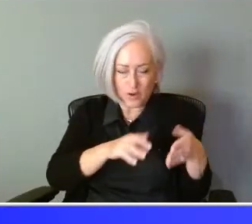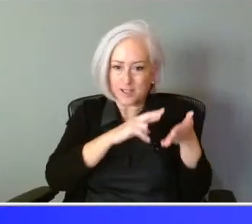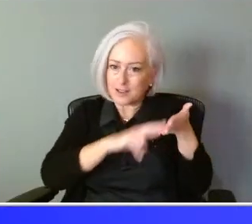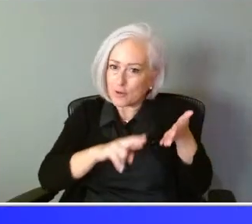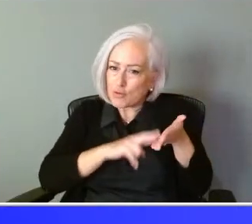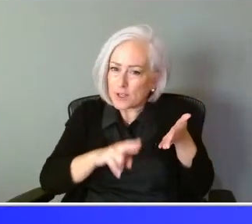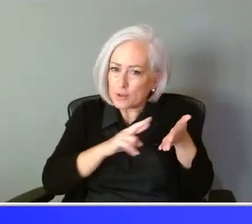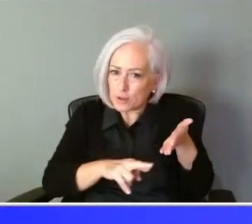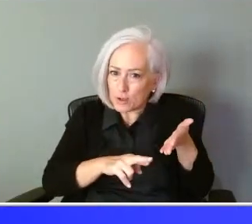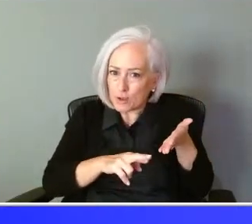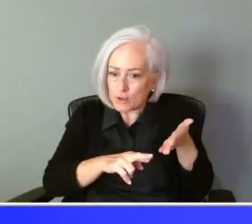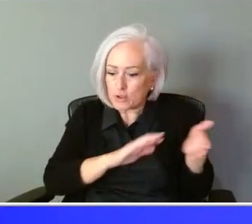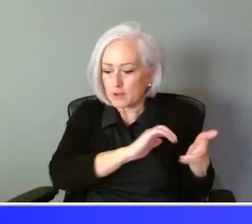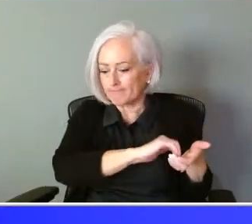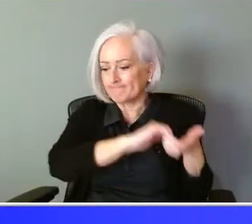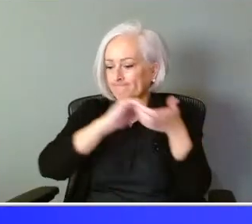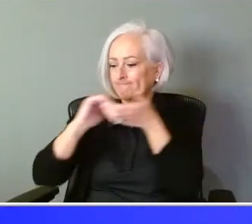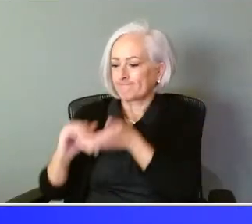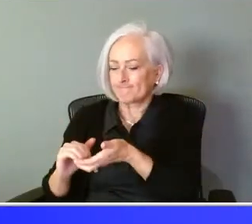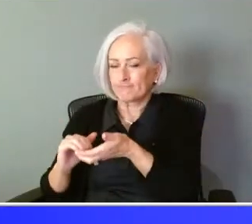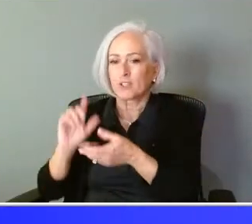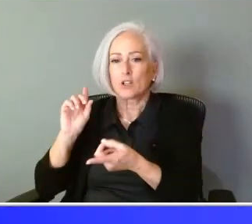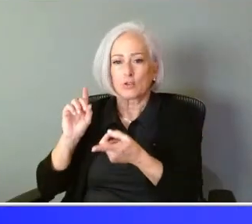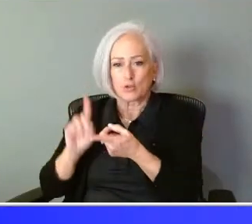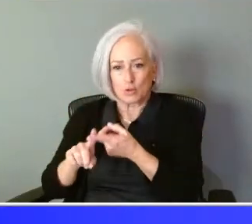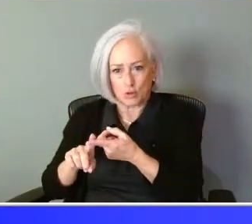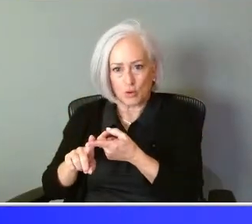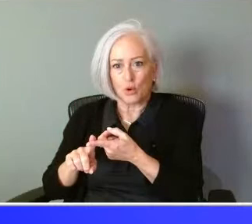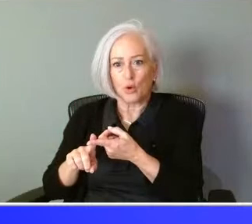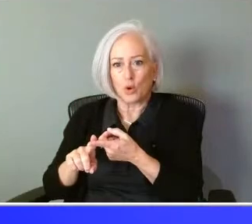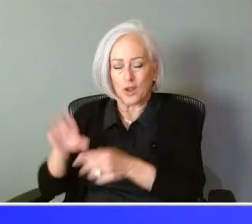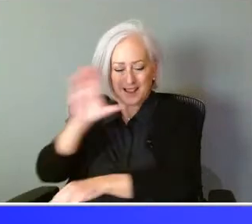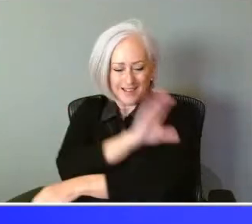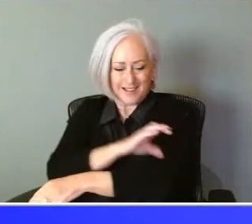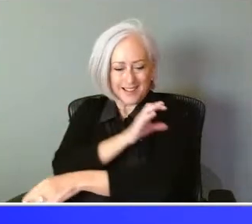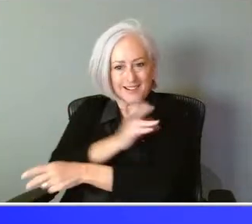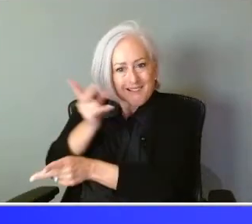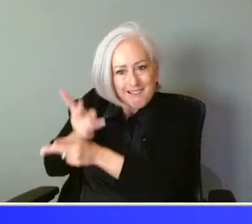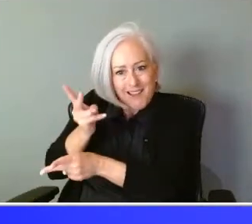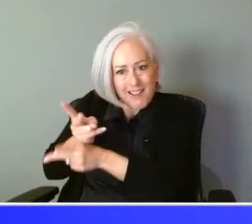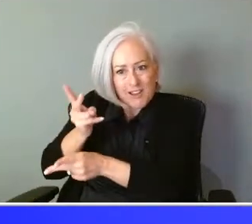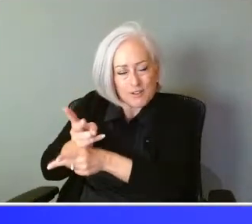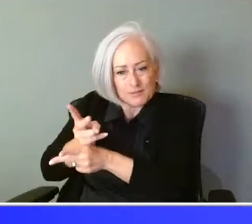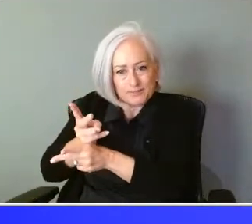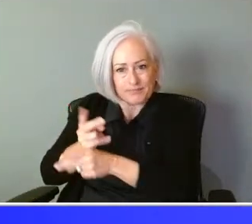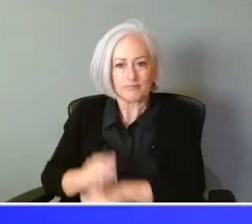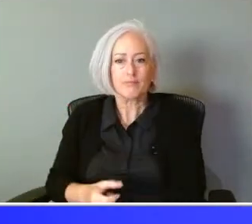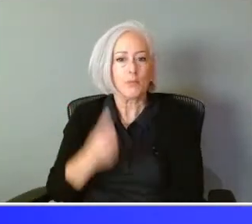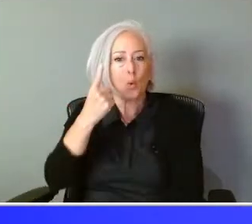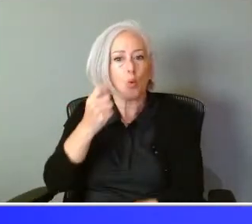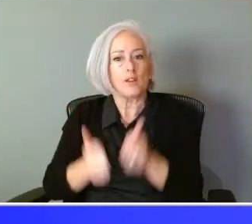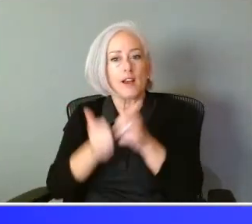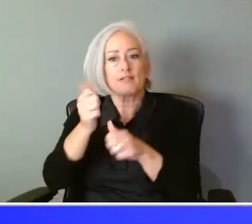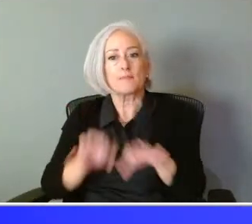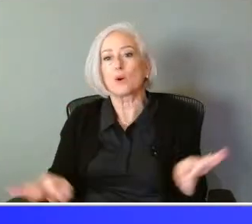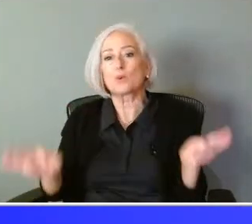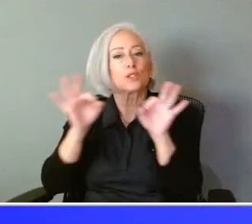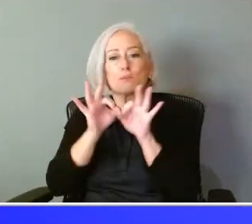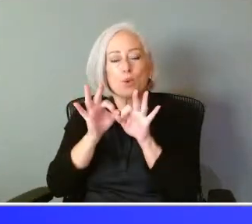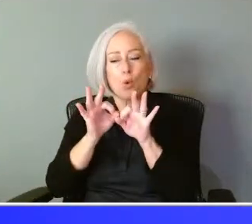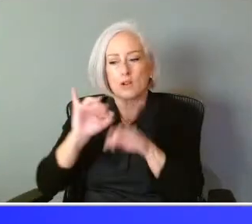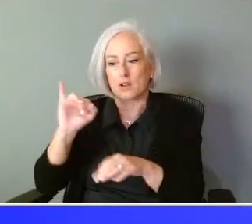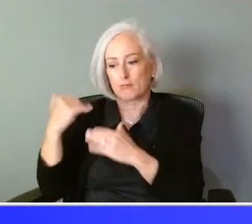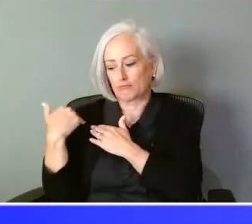Center and the provision of clinical care. And one of the most important jobs